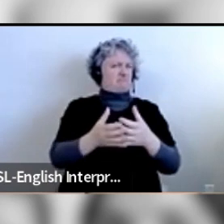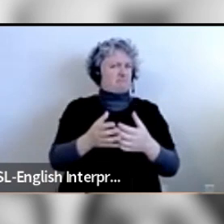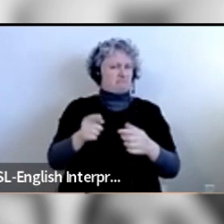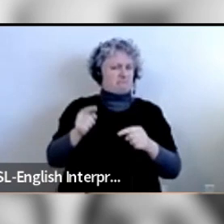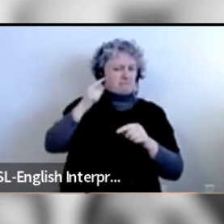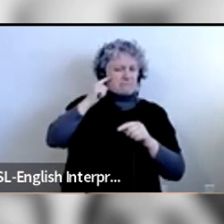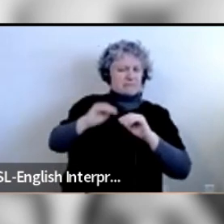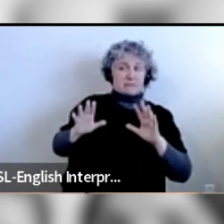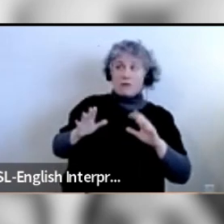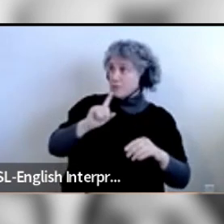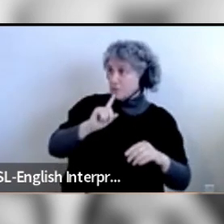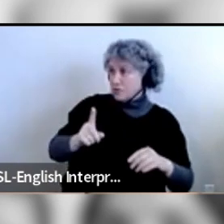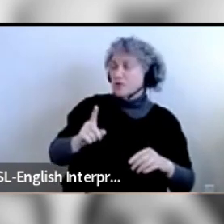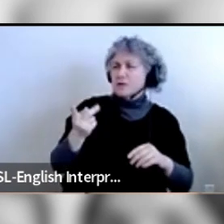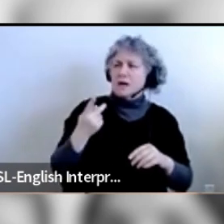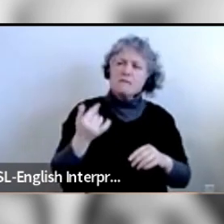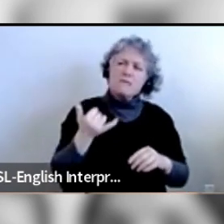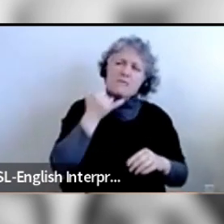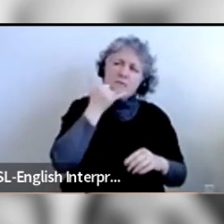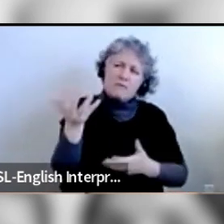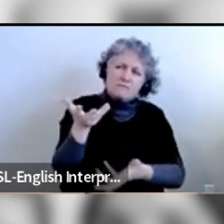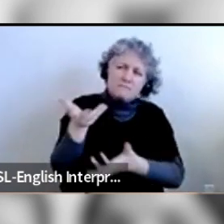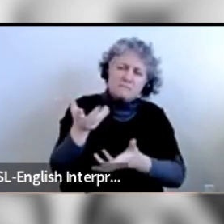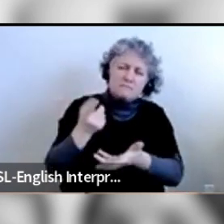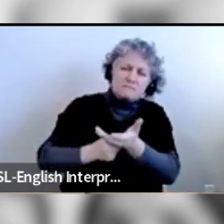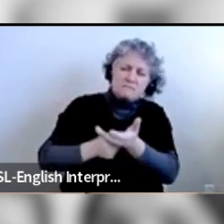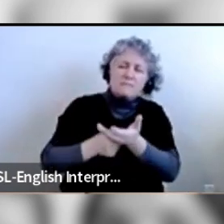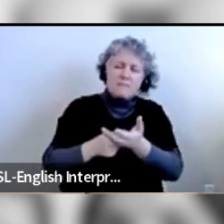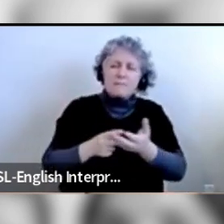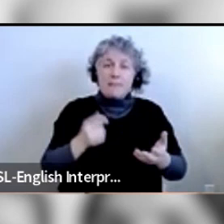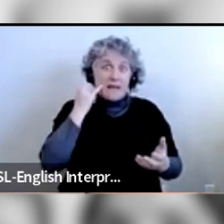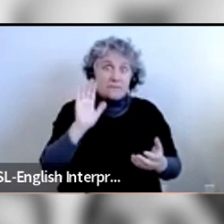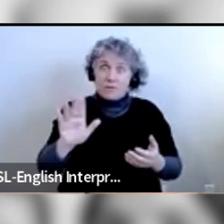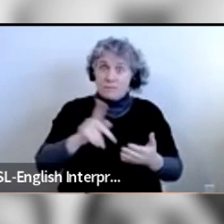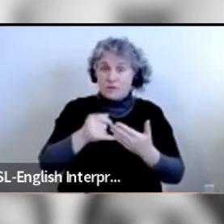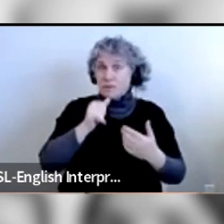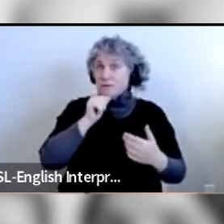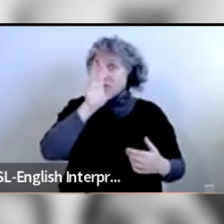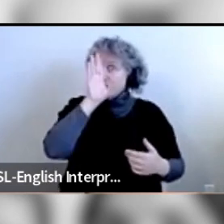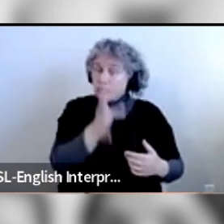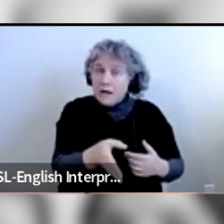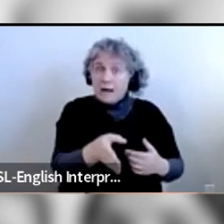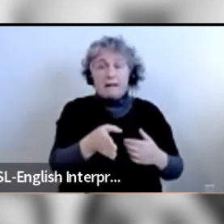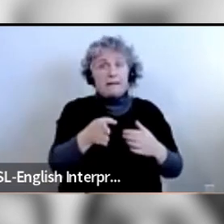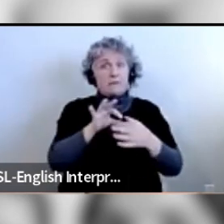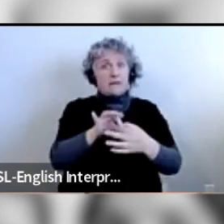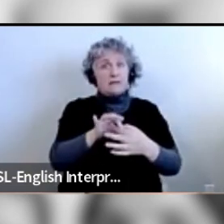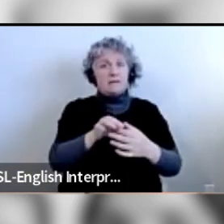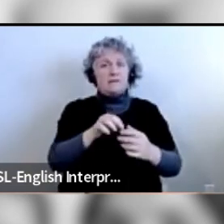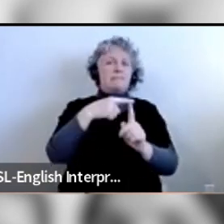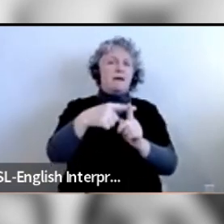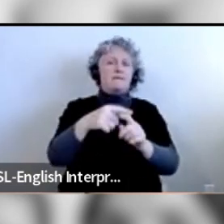have a call offline, Tanya, and we could kind of talk about it. And even if your project's not directly related on making that positive